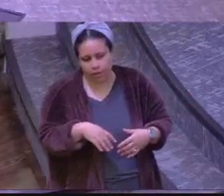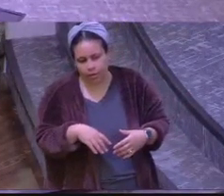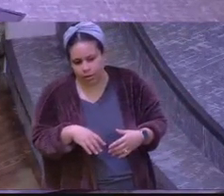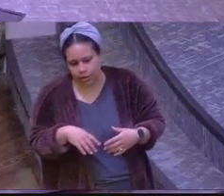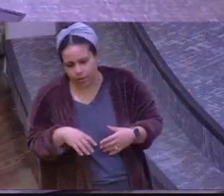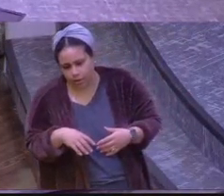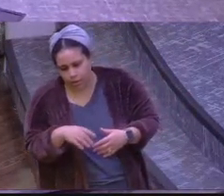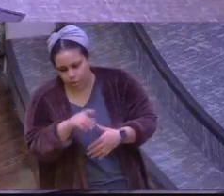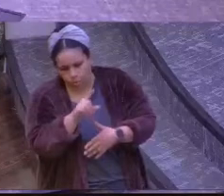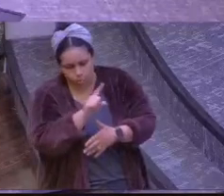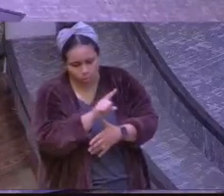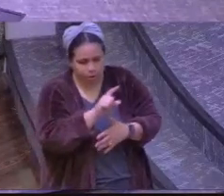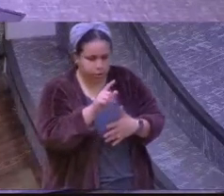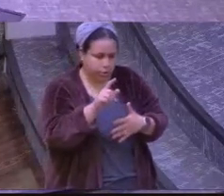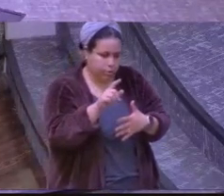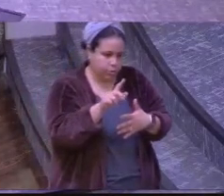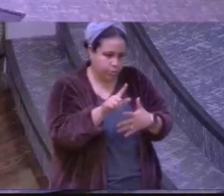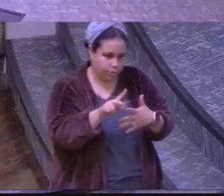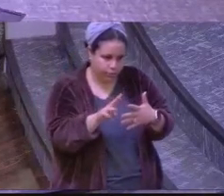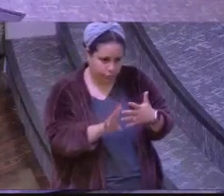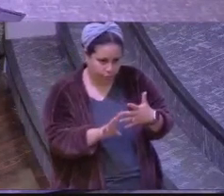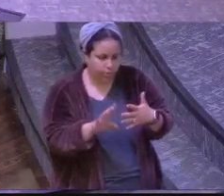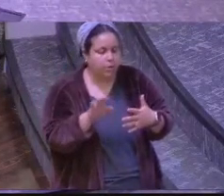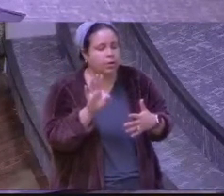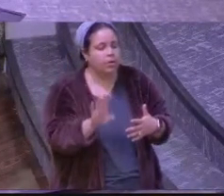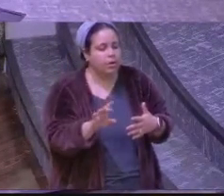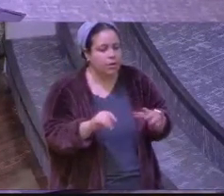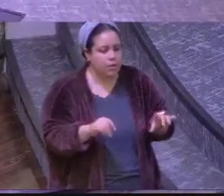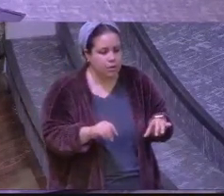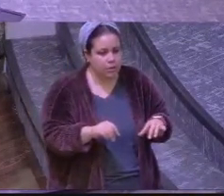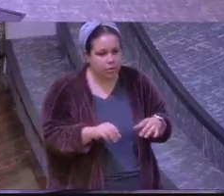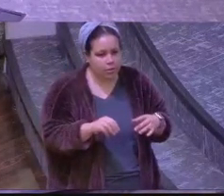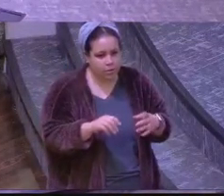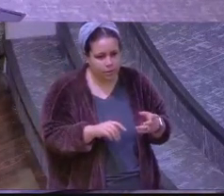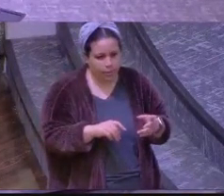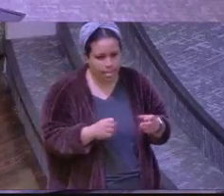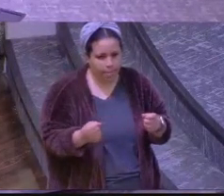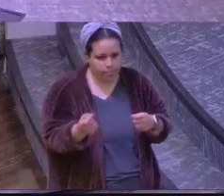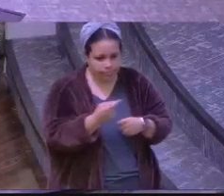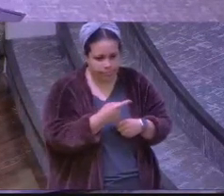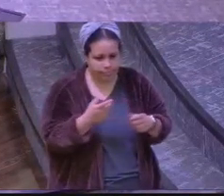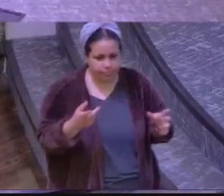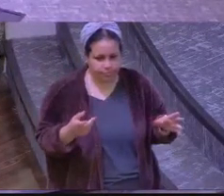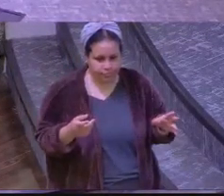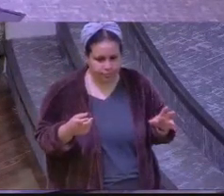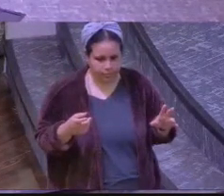1 to 3 for our middle schools currently. So next year, in order to for both